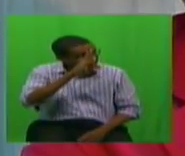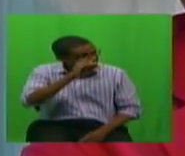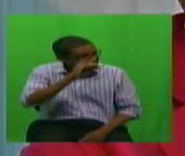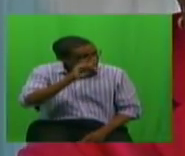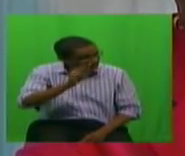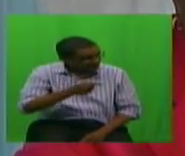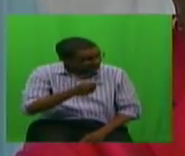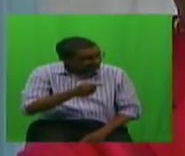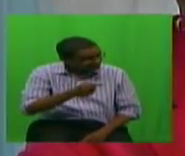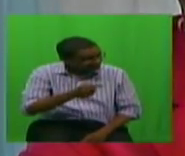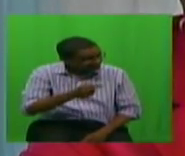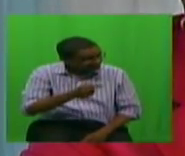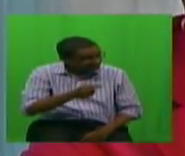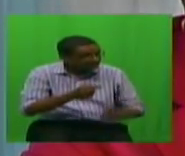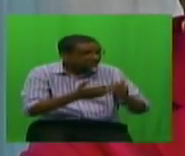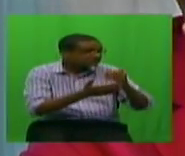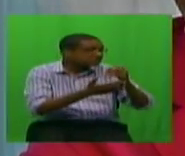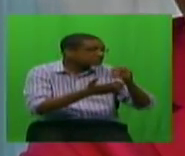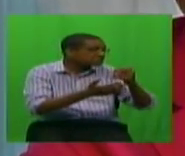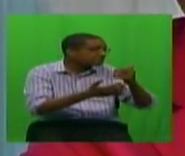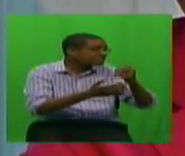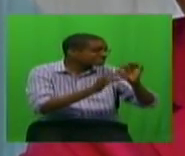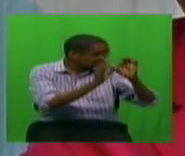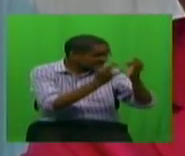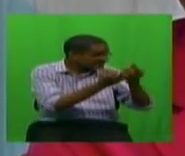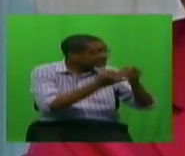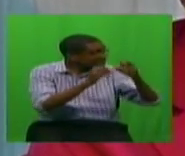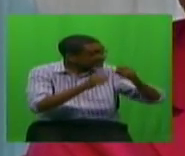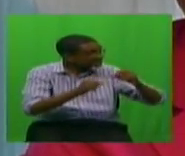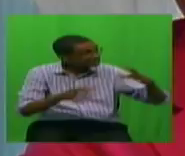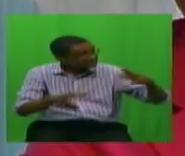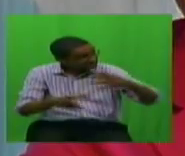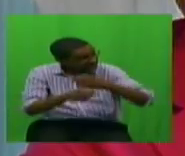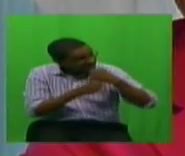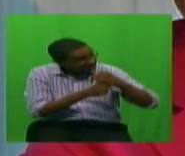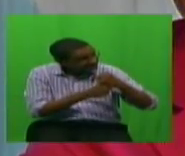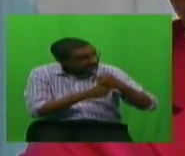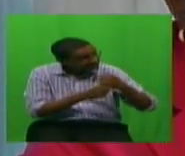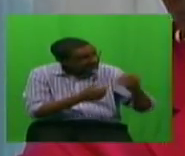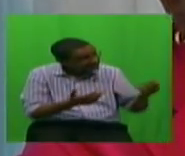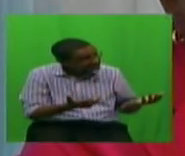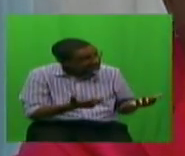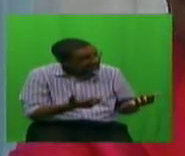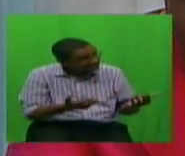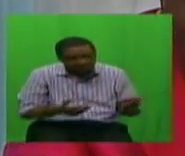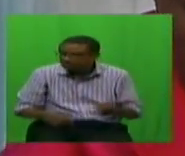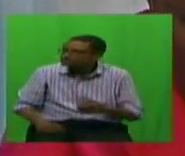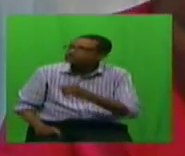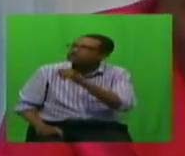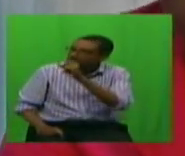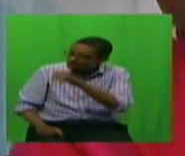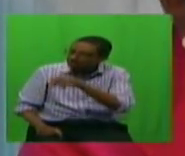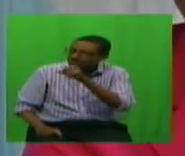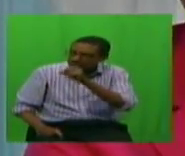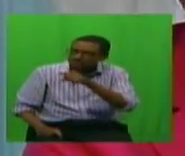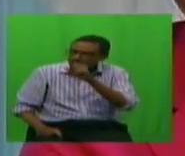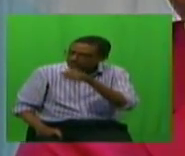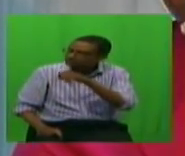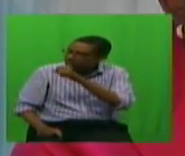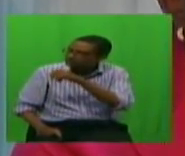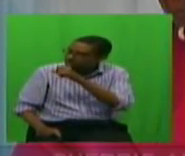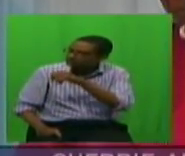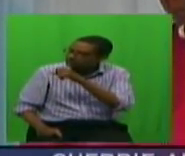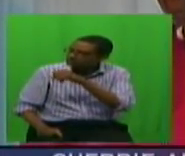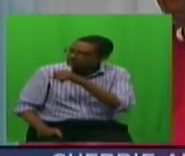that a particular family or persons can access? Yes, and house. Once they would have